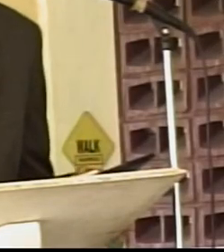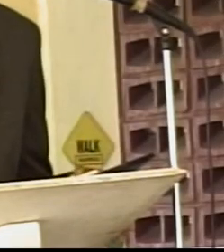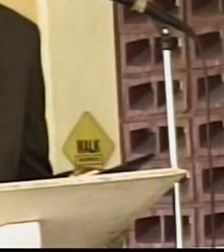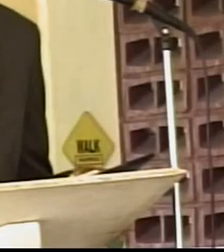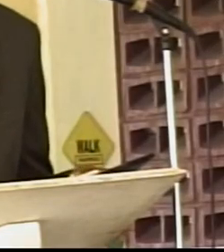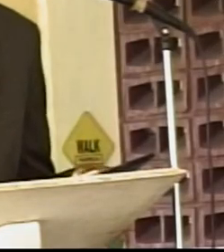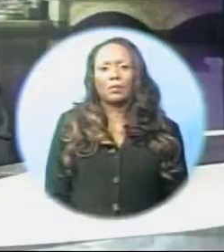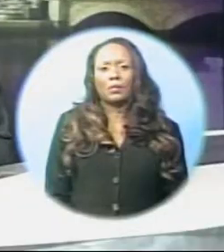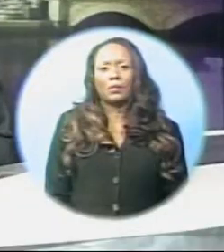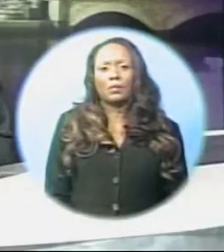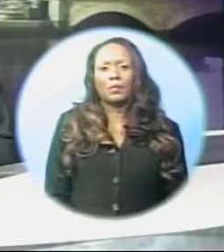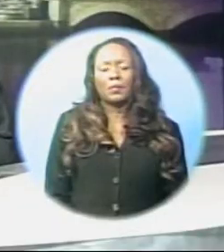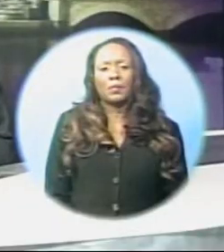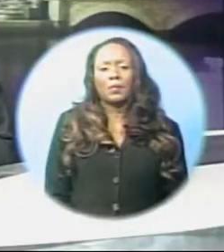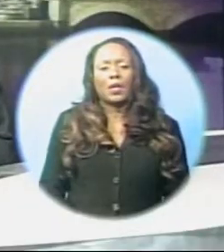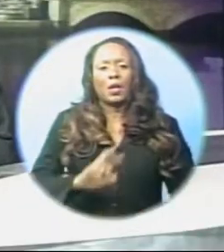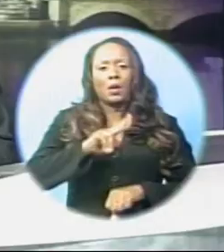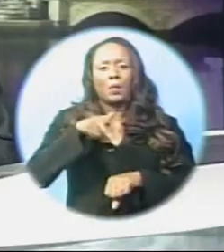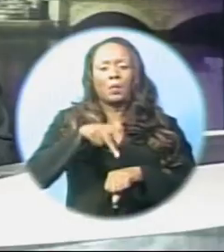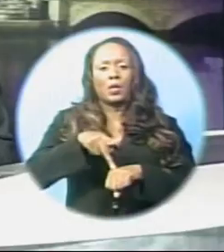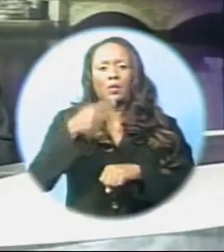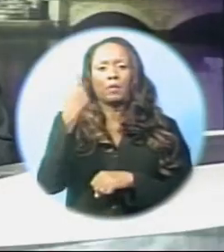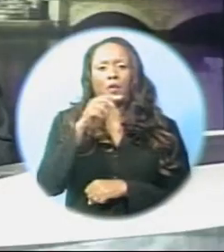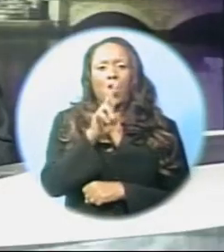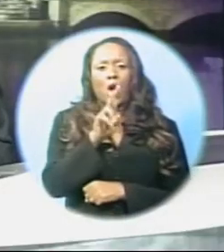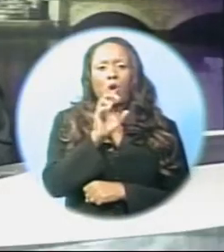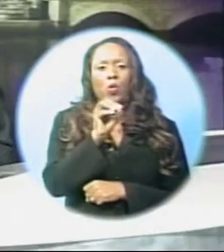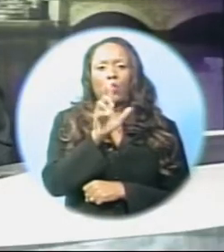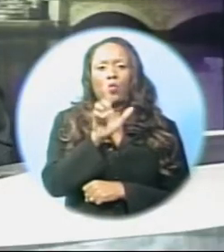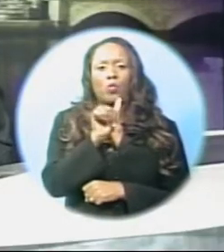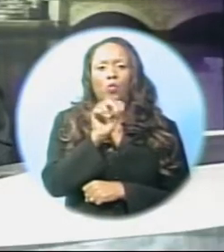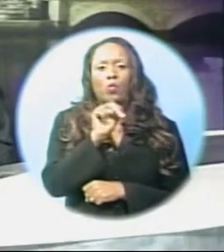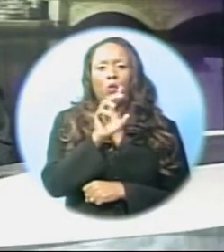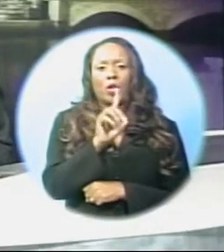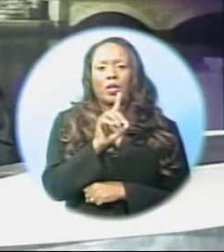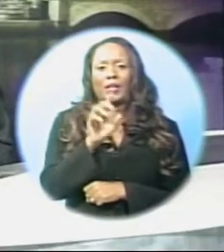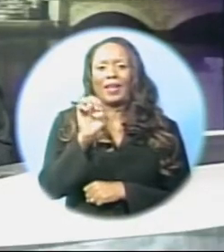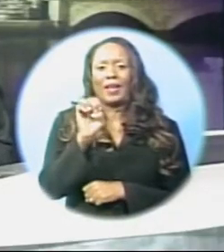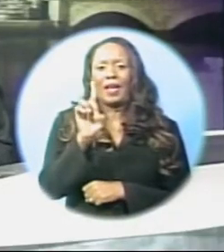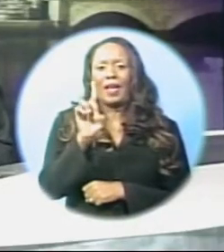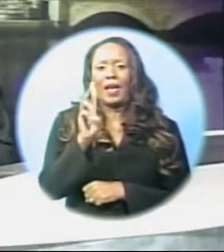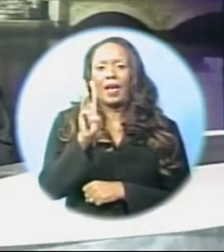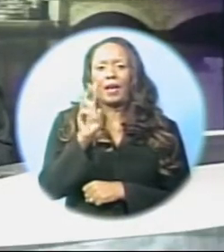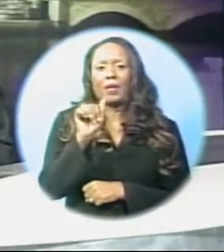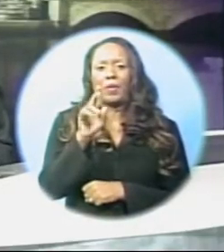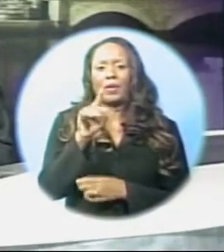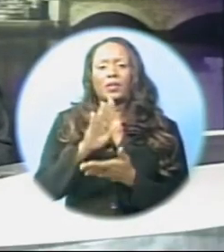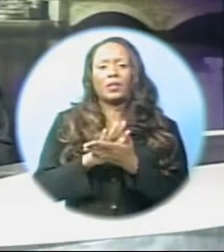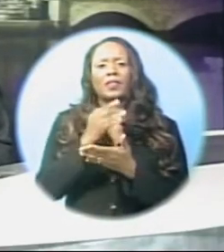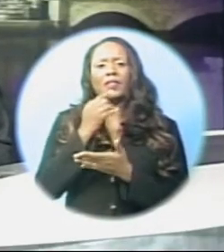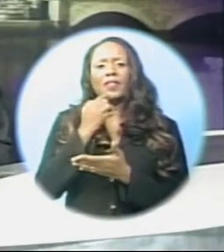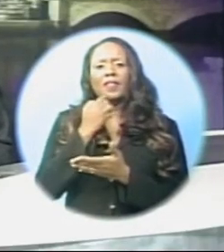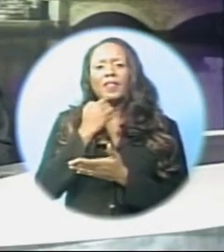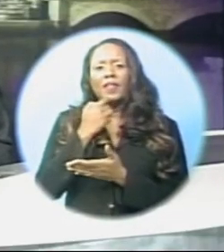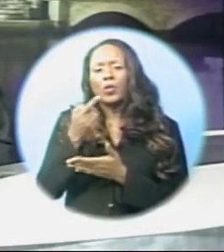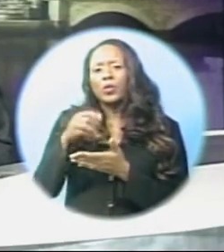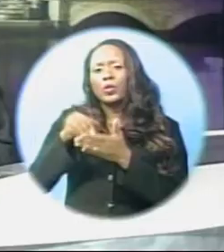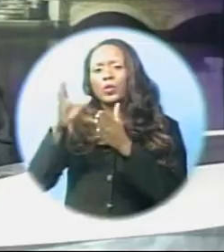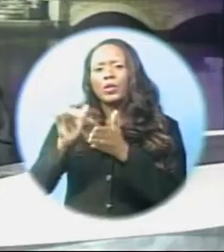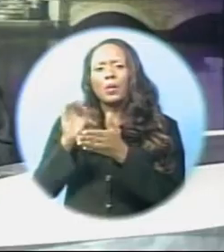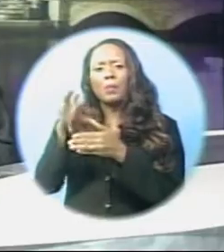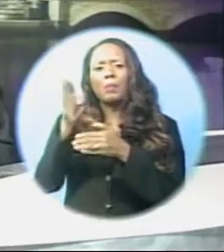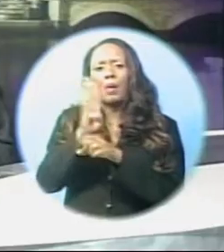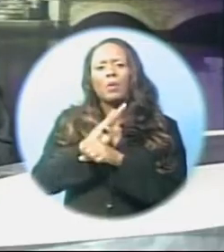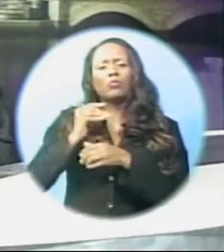community. And principal of the Roland Edwards Primary School, Michael Watson, told the students that Barbados has made tremendous strides over the